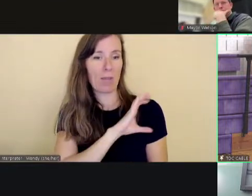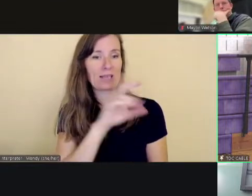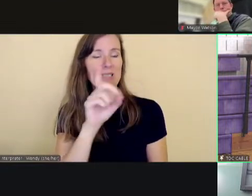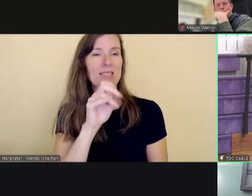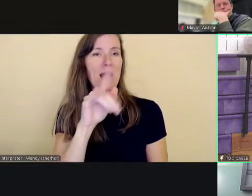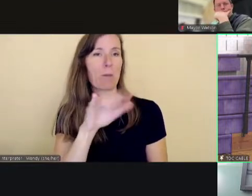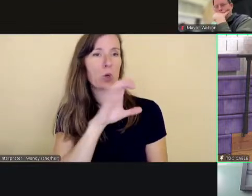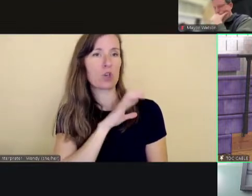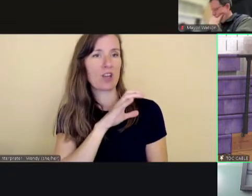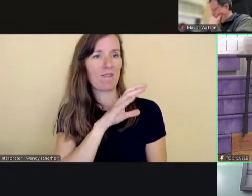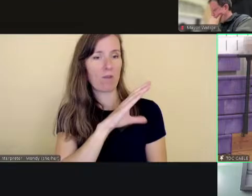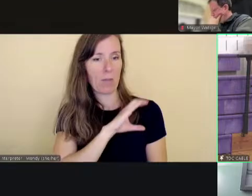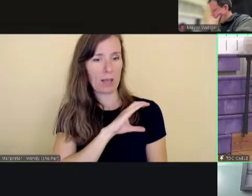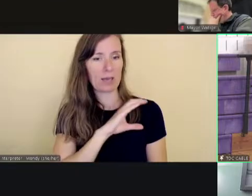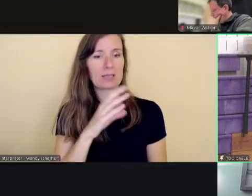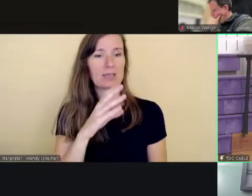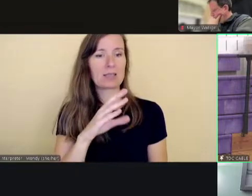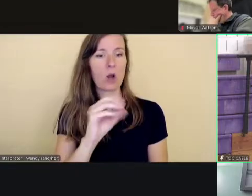Councilmen.